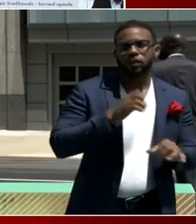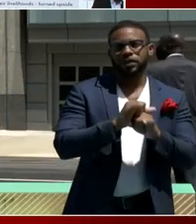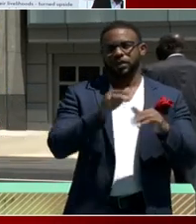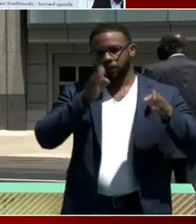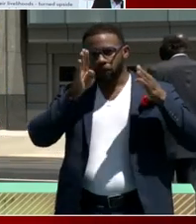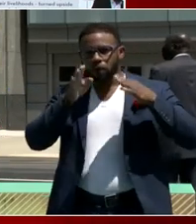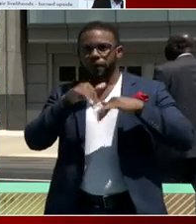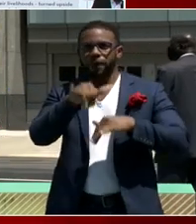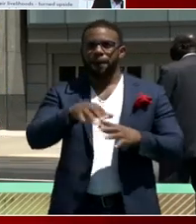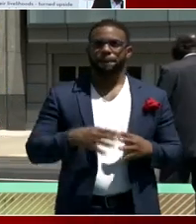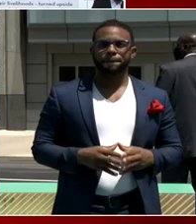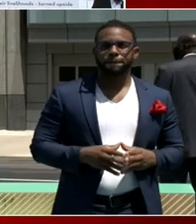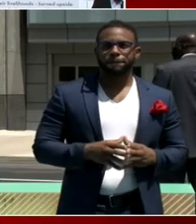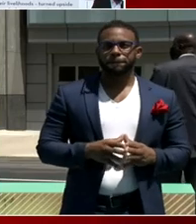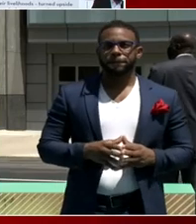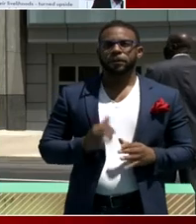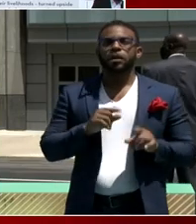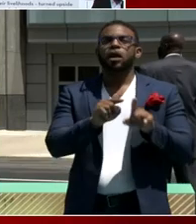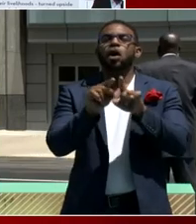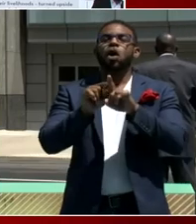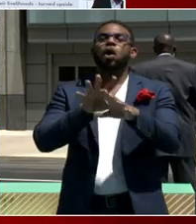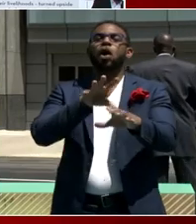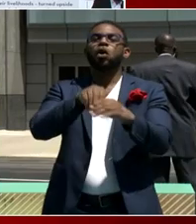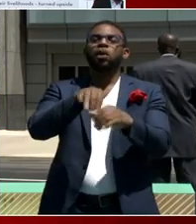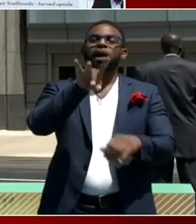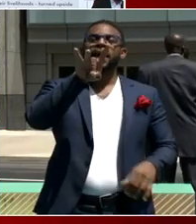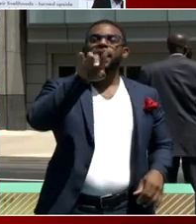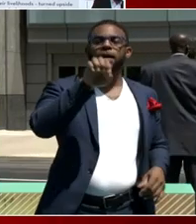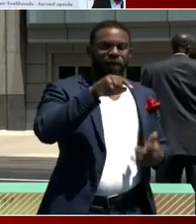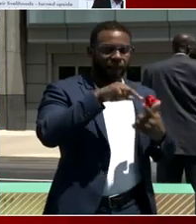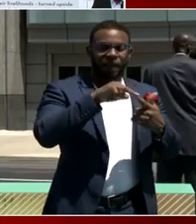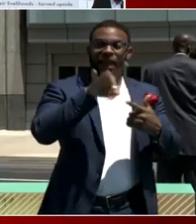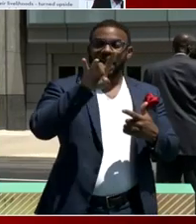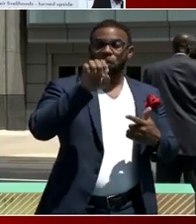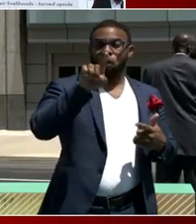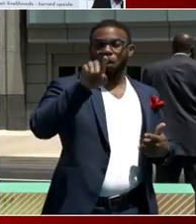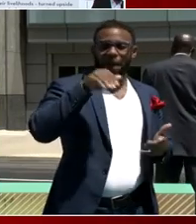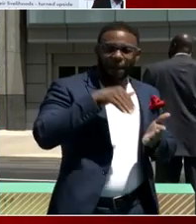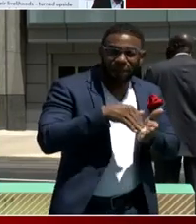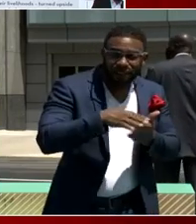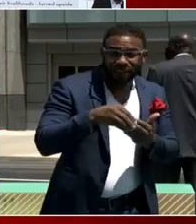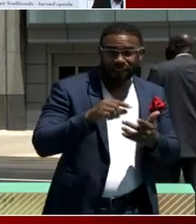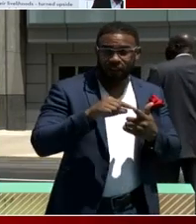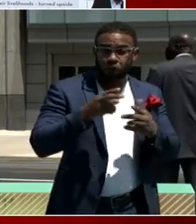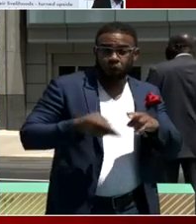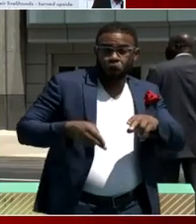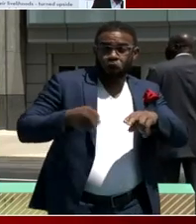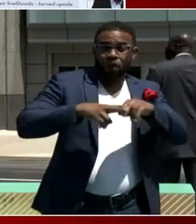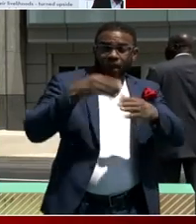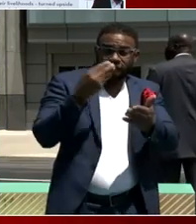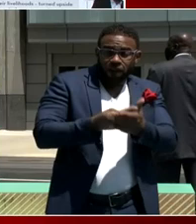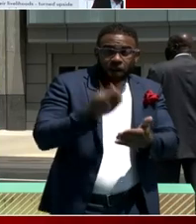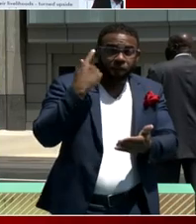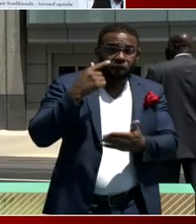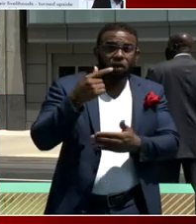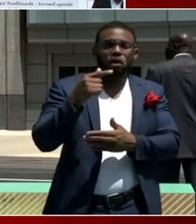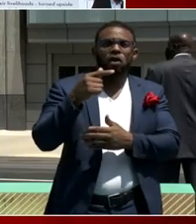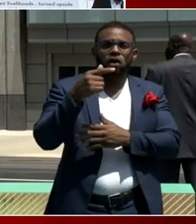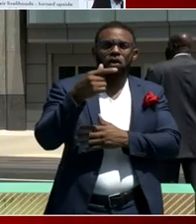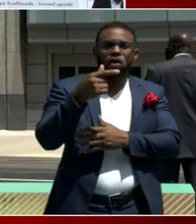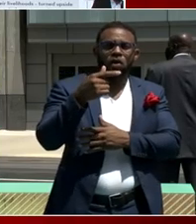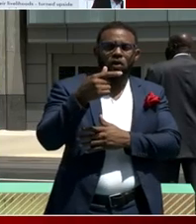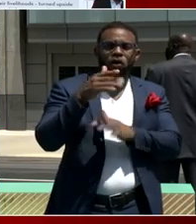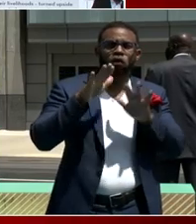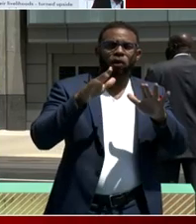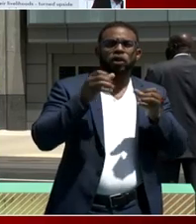stay focused on that. We also include $8.1 million to increase funding for great streets